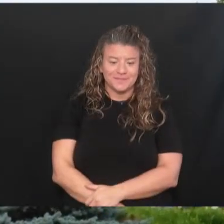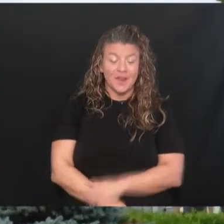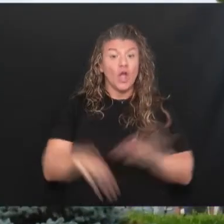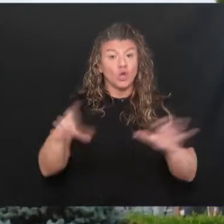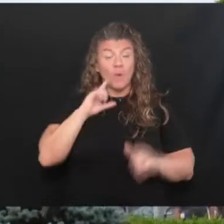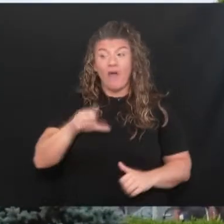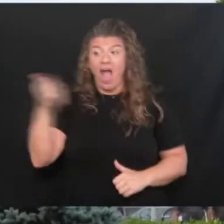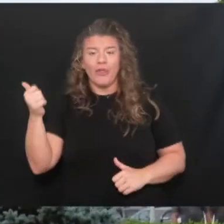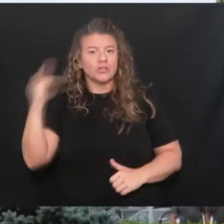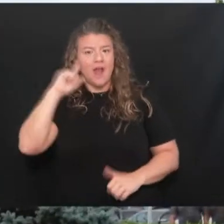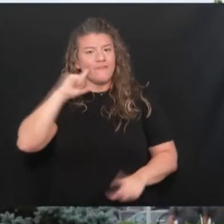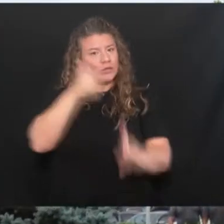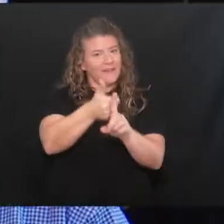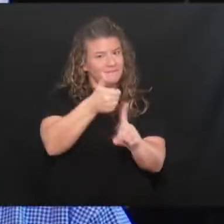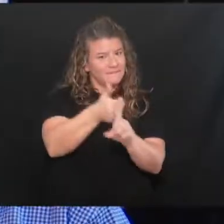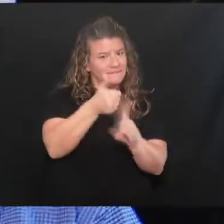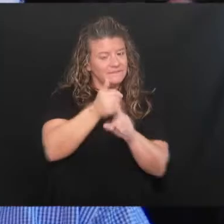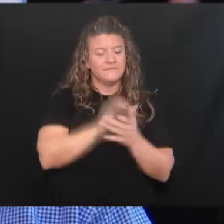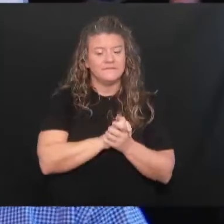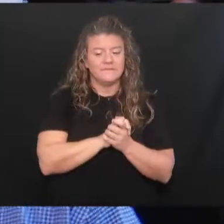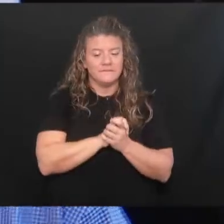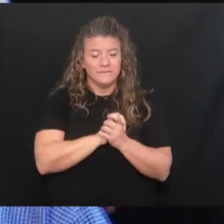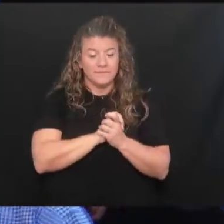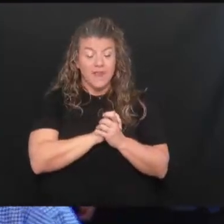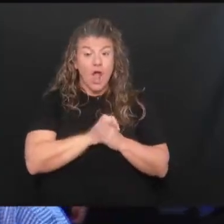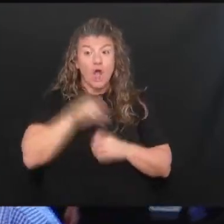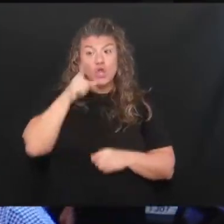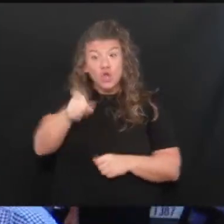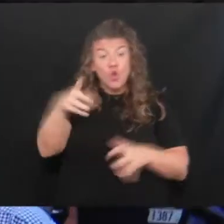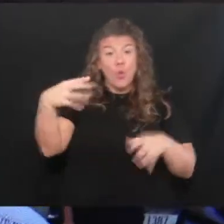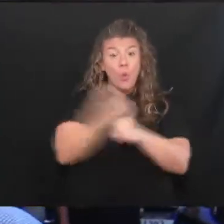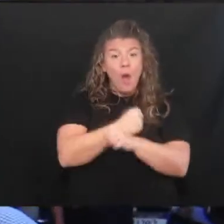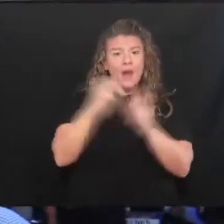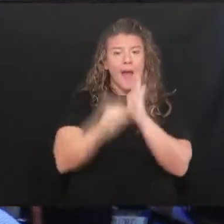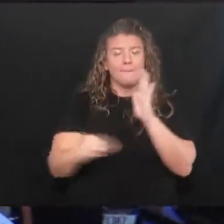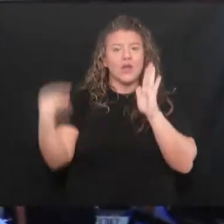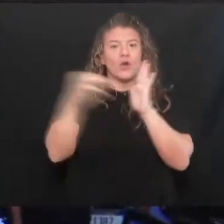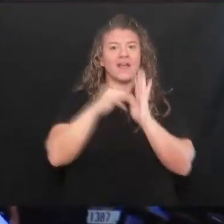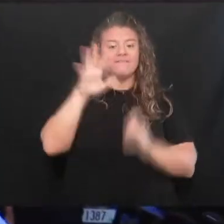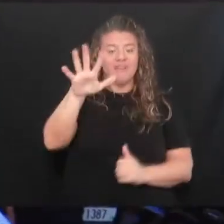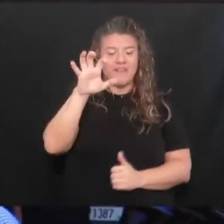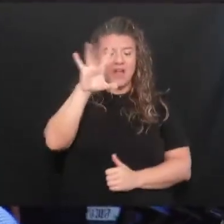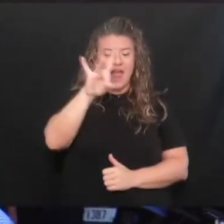not for yourself, you know? And you just won